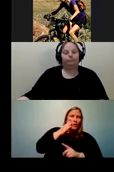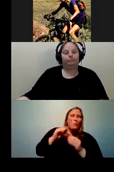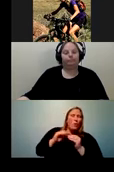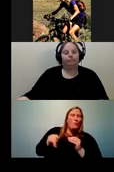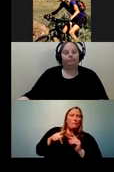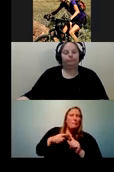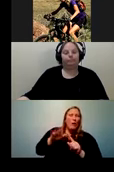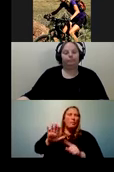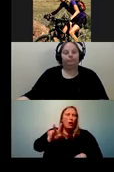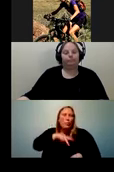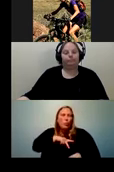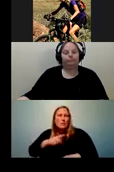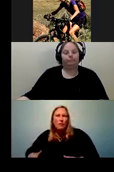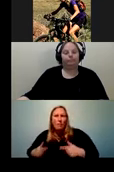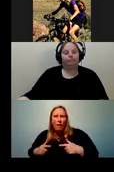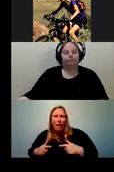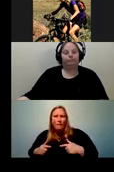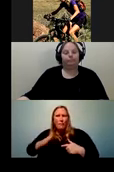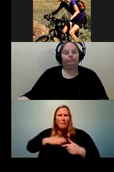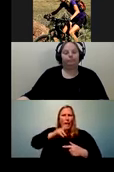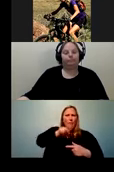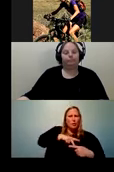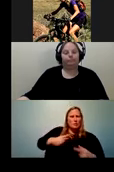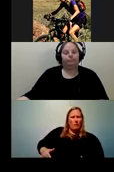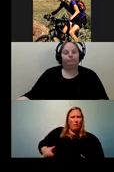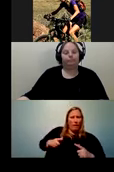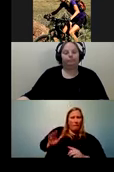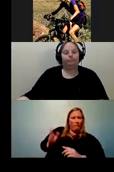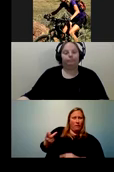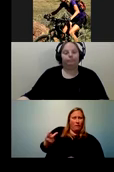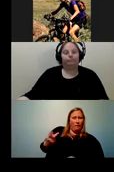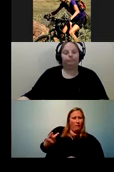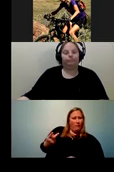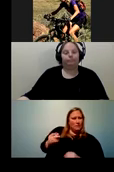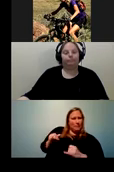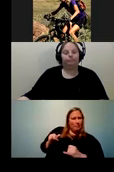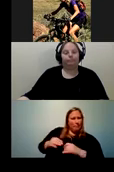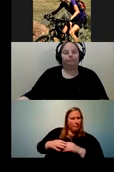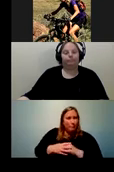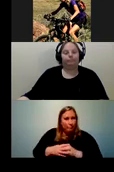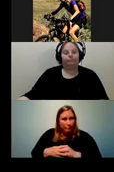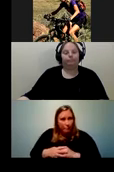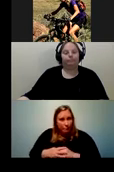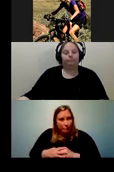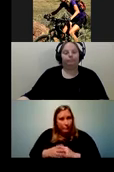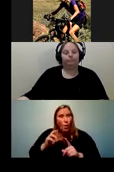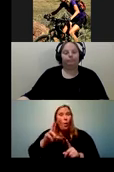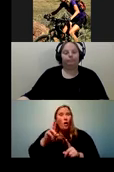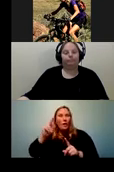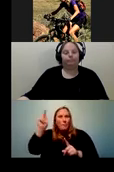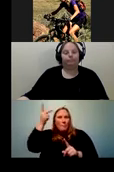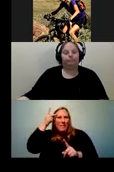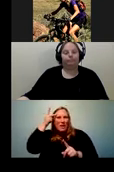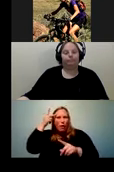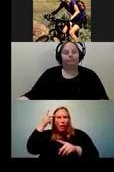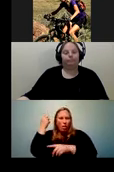personally, don't you? Because faith actually tells a lot about a person. Same is true if you went to a political rally together,